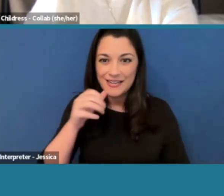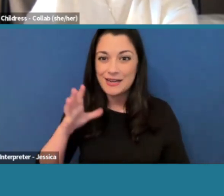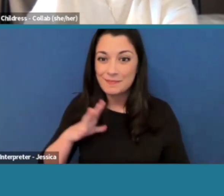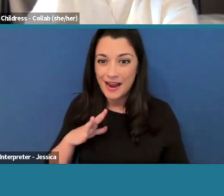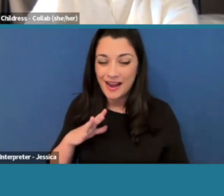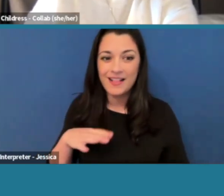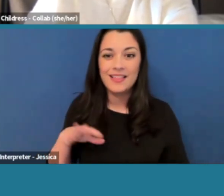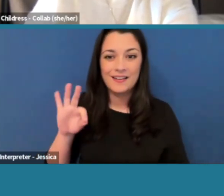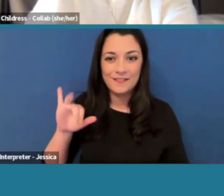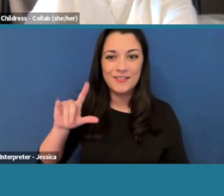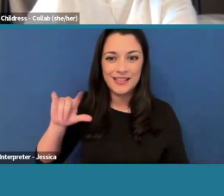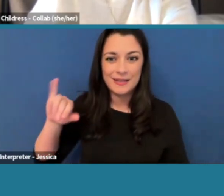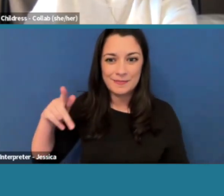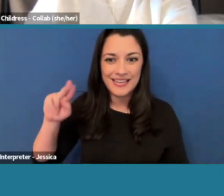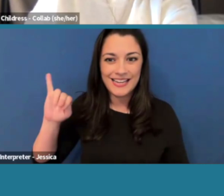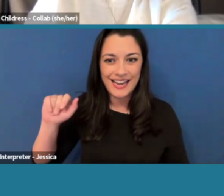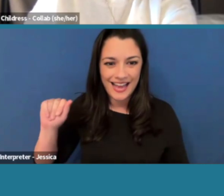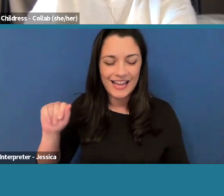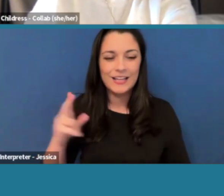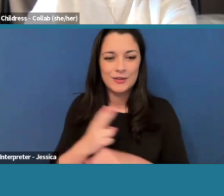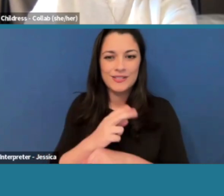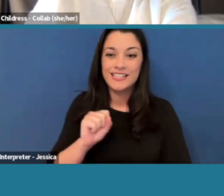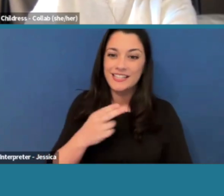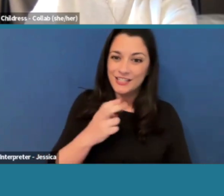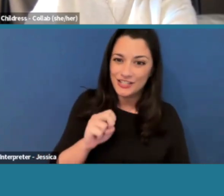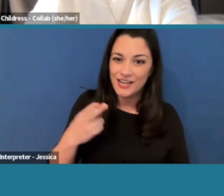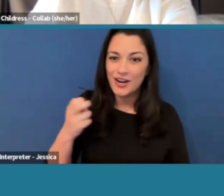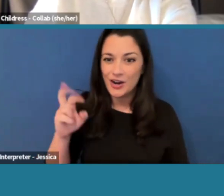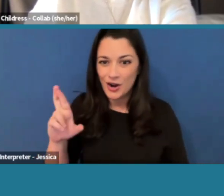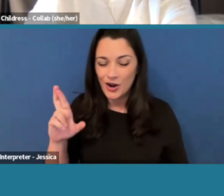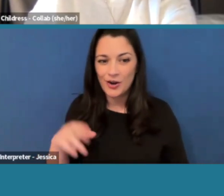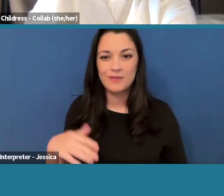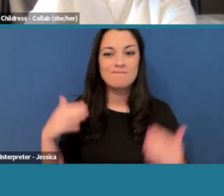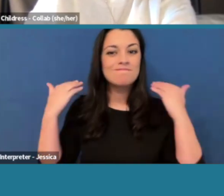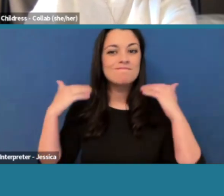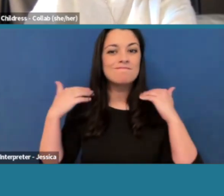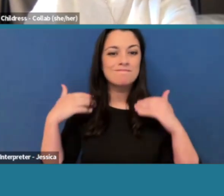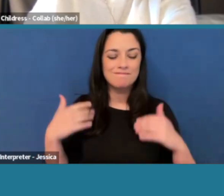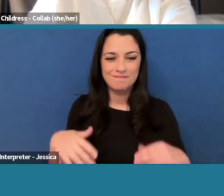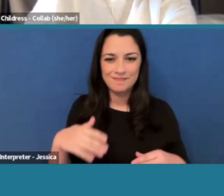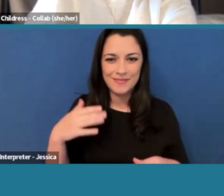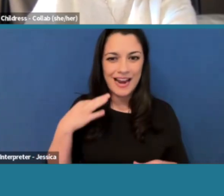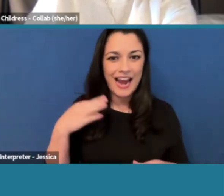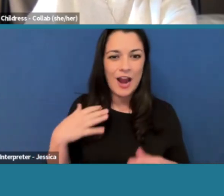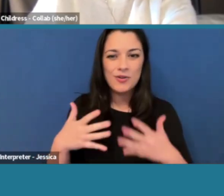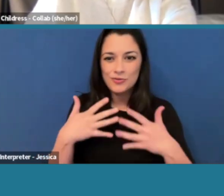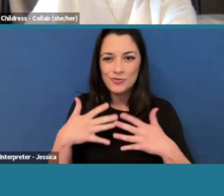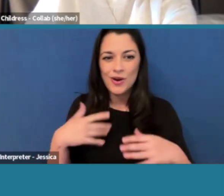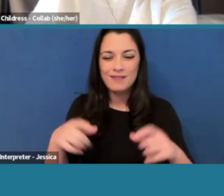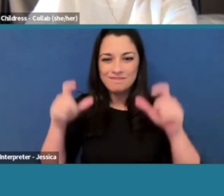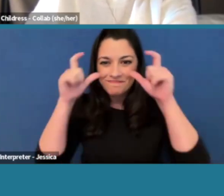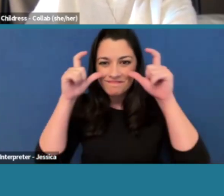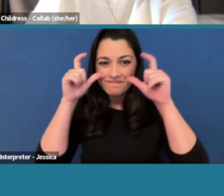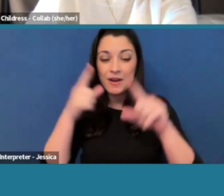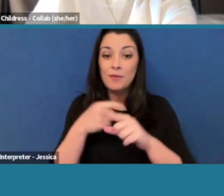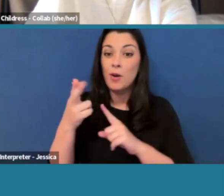Filipina female using she, her pronouns. I have gray chin length hair and have clear frame glasses. And I'm talking to you from a hotel